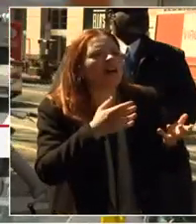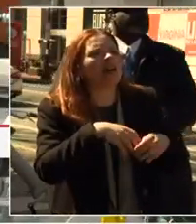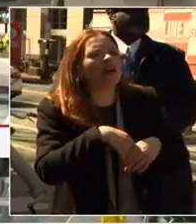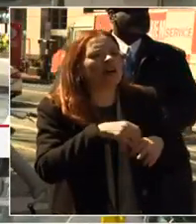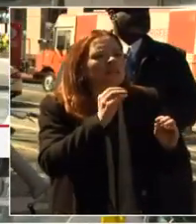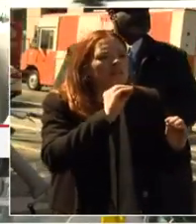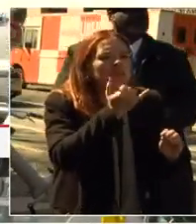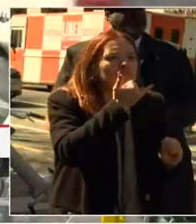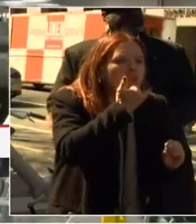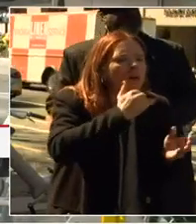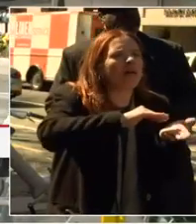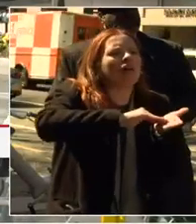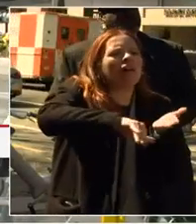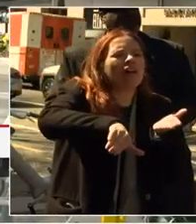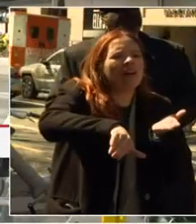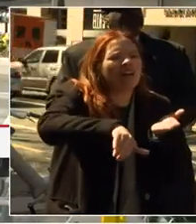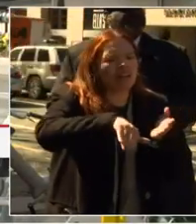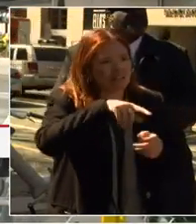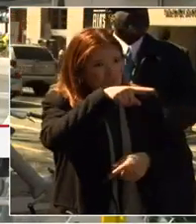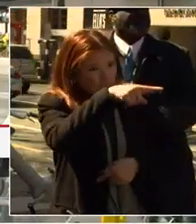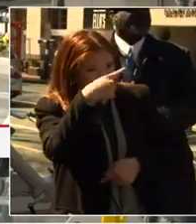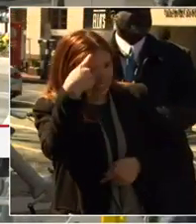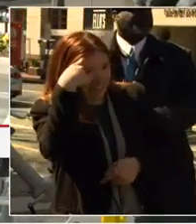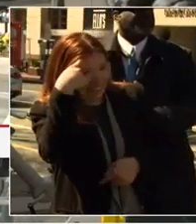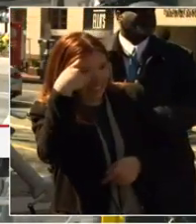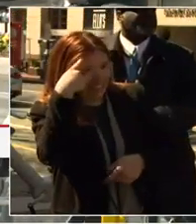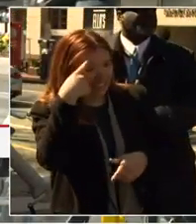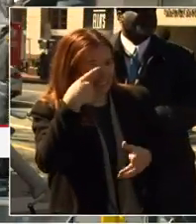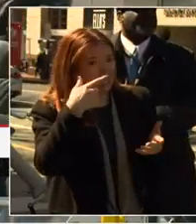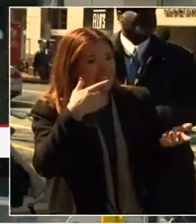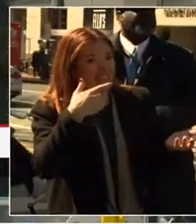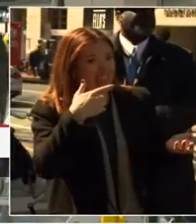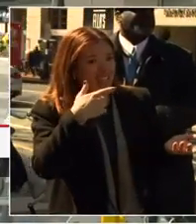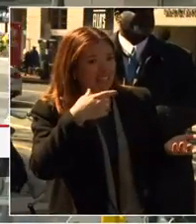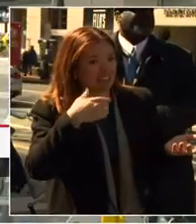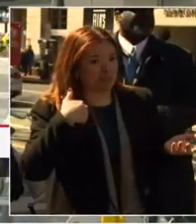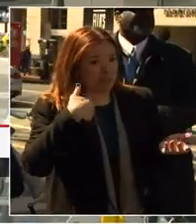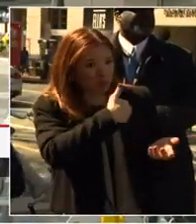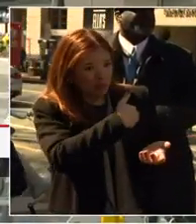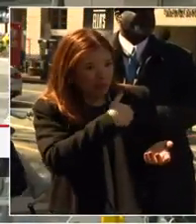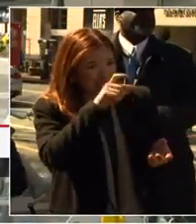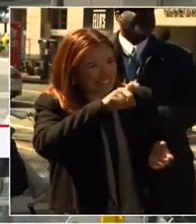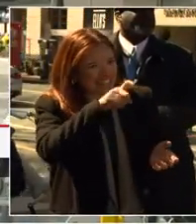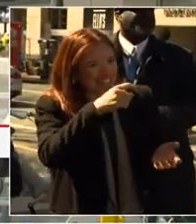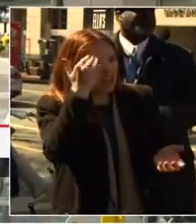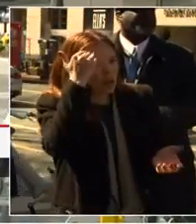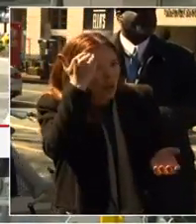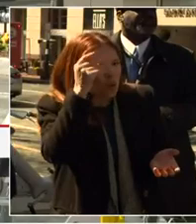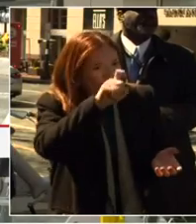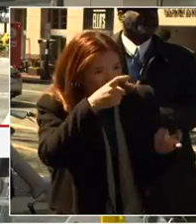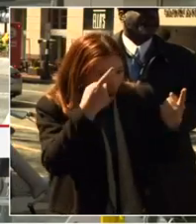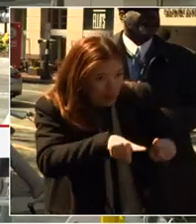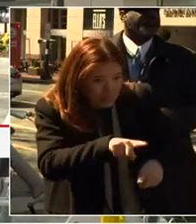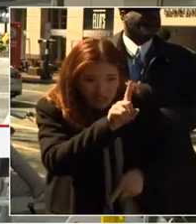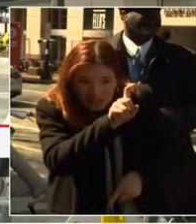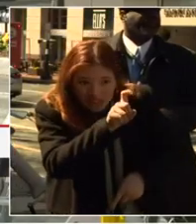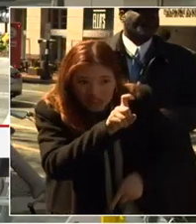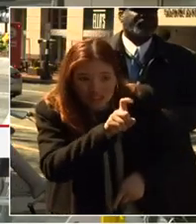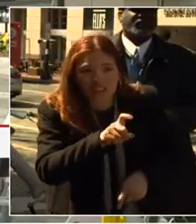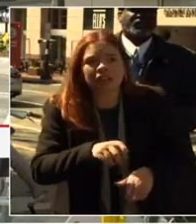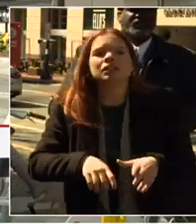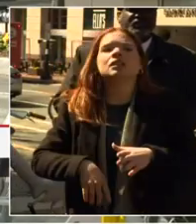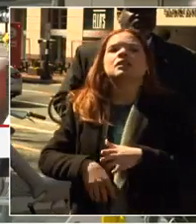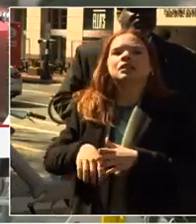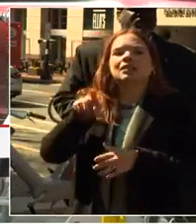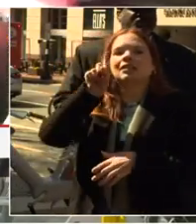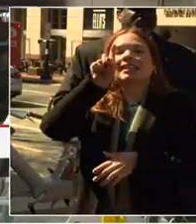is completed to know exactly what did or didn't happen? There is a need for